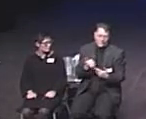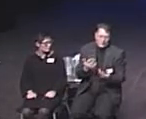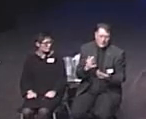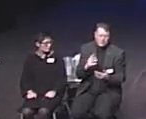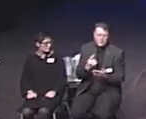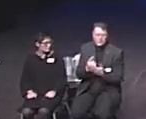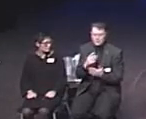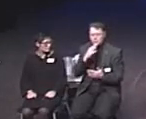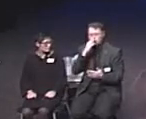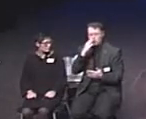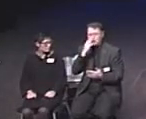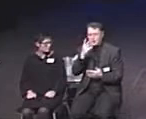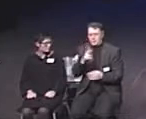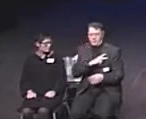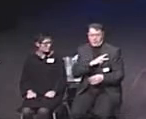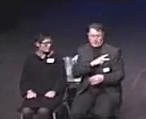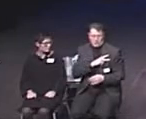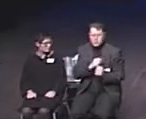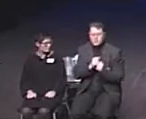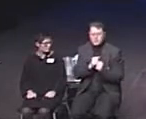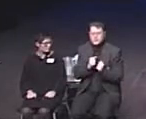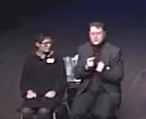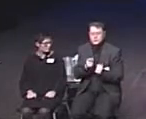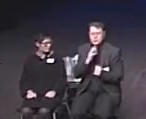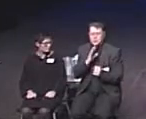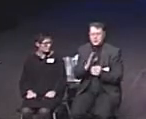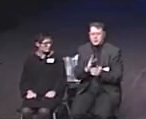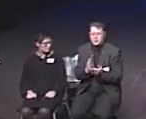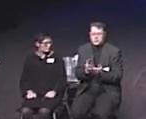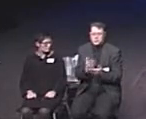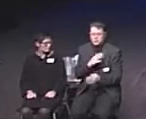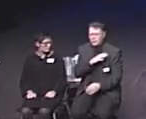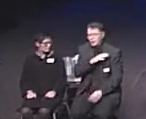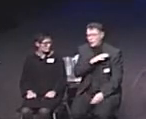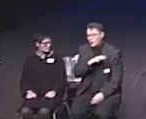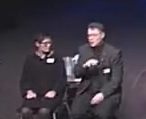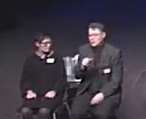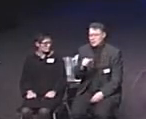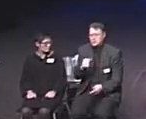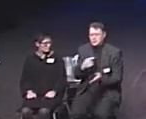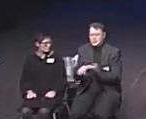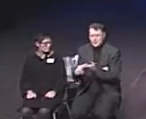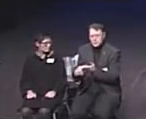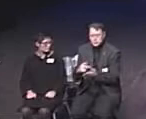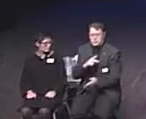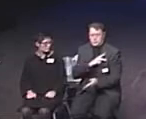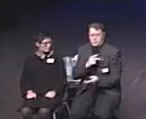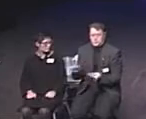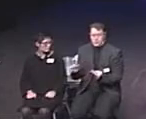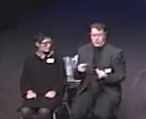course we're proud of that. The reason I tell you this is that all of the nomination and awards we